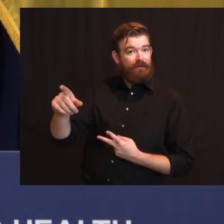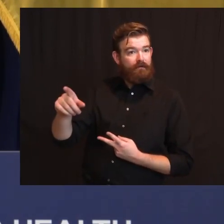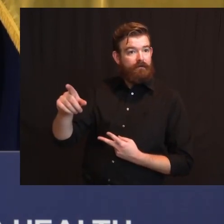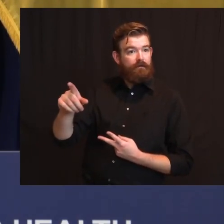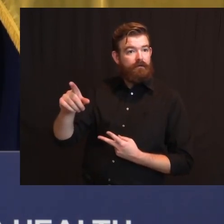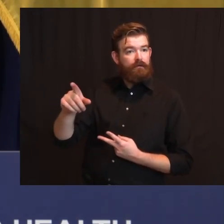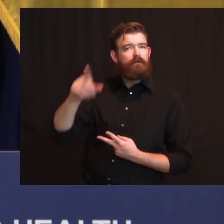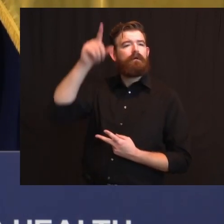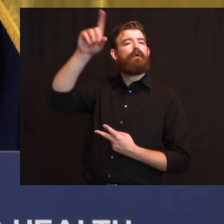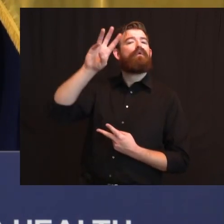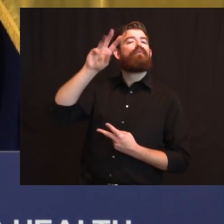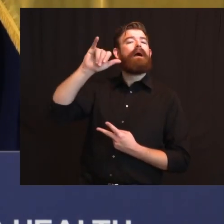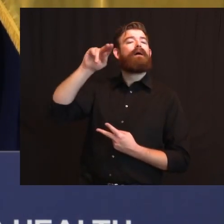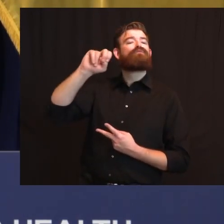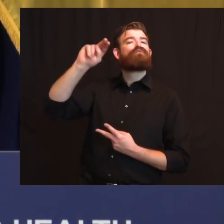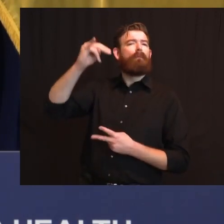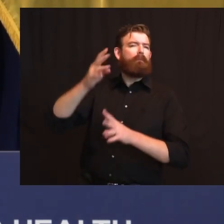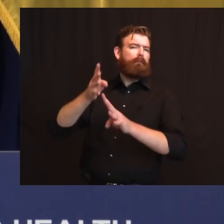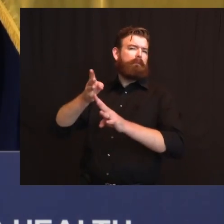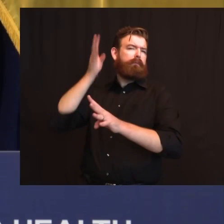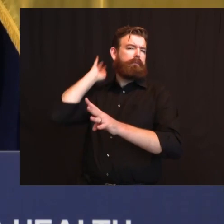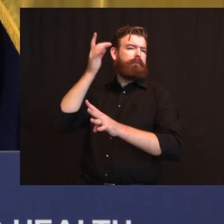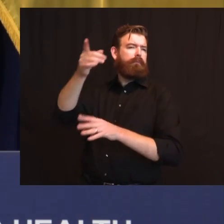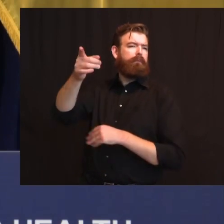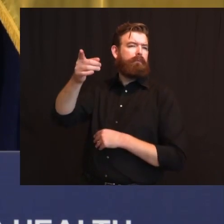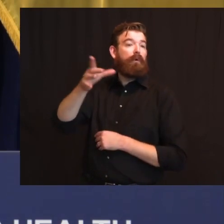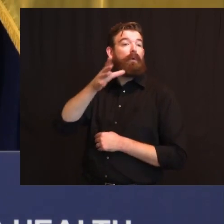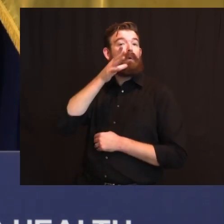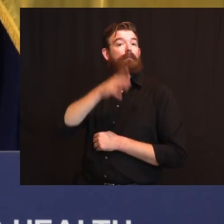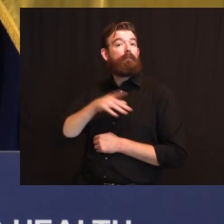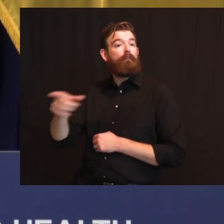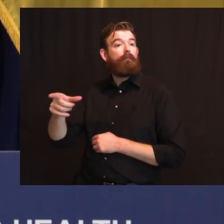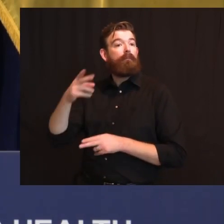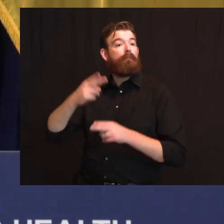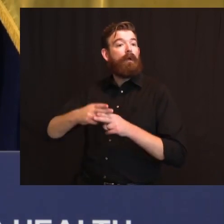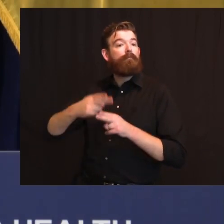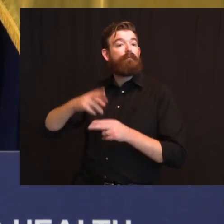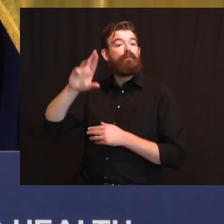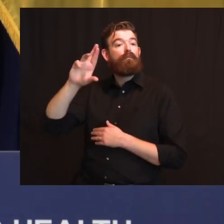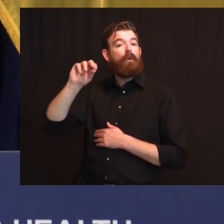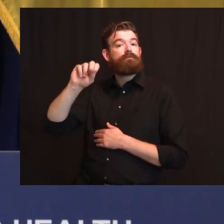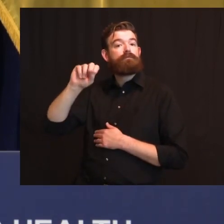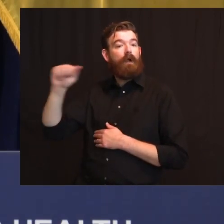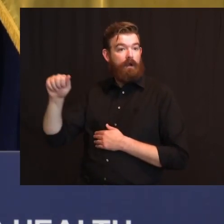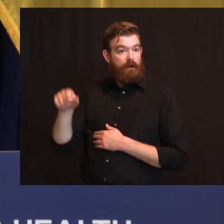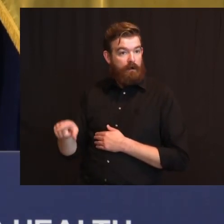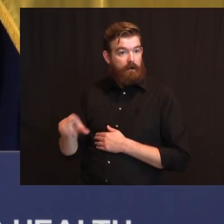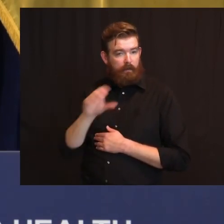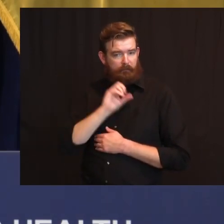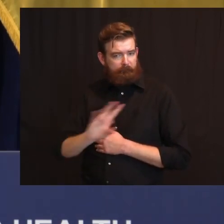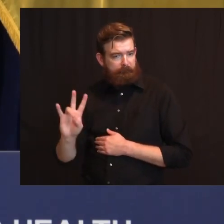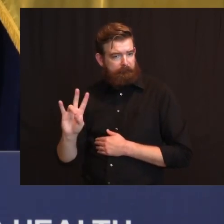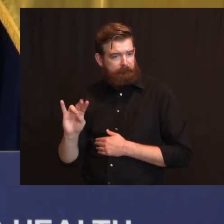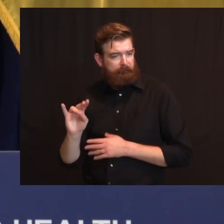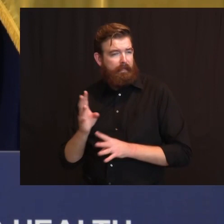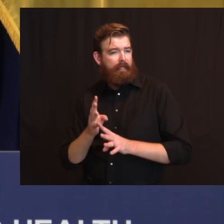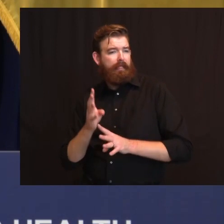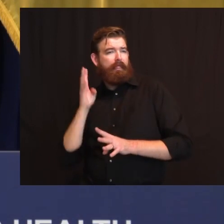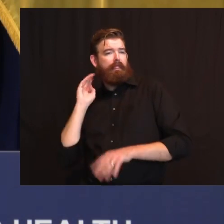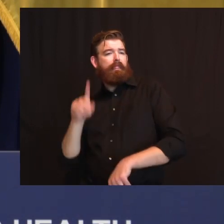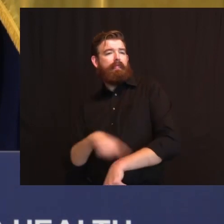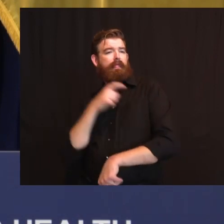named Rosa. She is 70 years old, and she has been turned away 5 times. She said waiting in line in the heat is like being herded like cattle. What do you say to people like